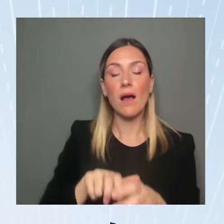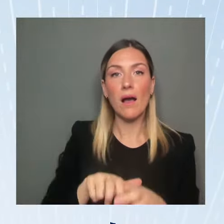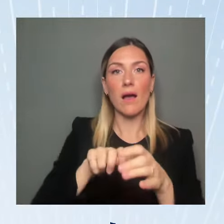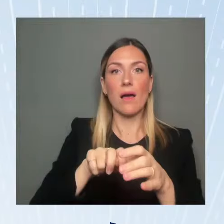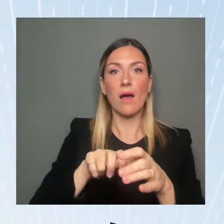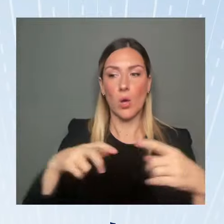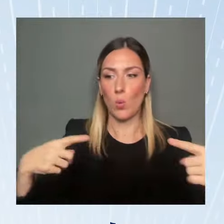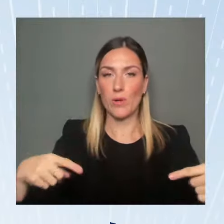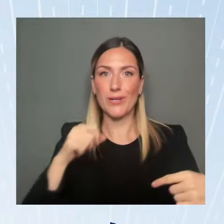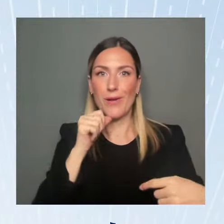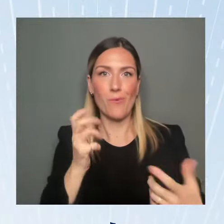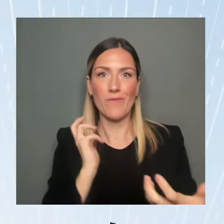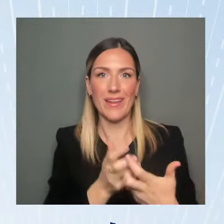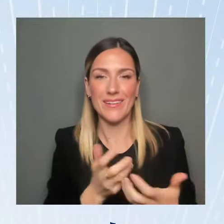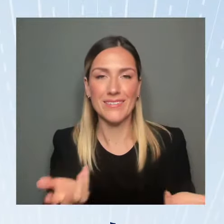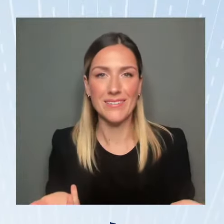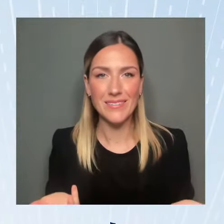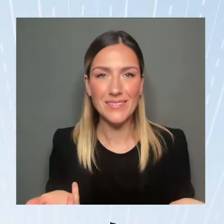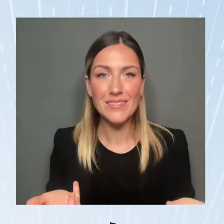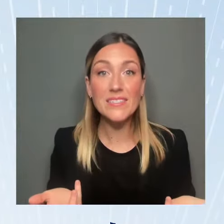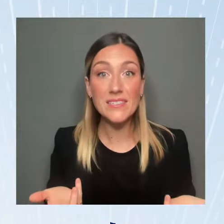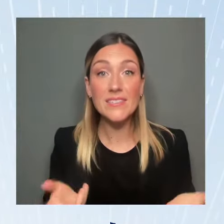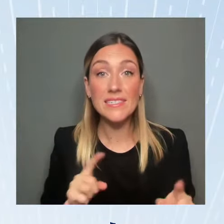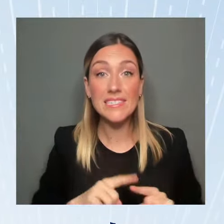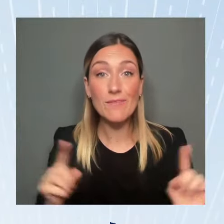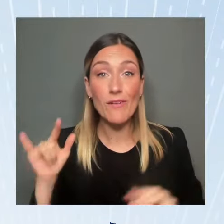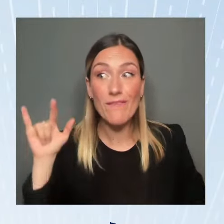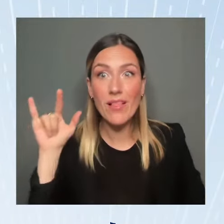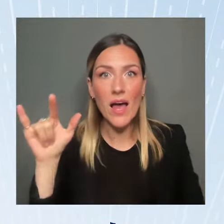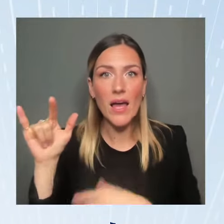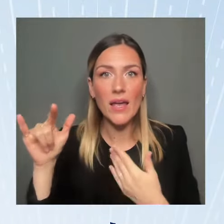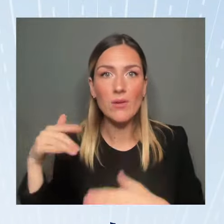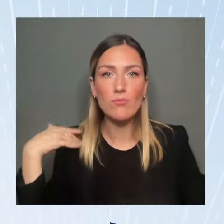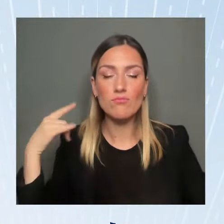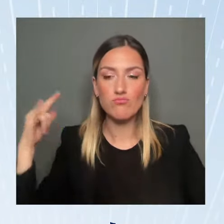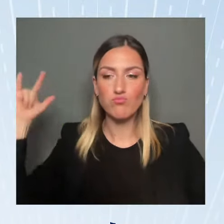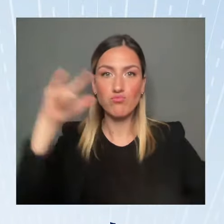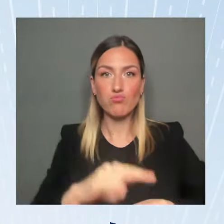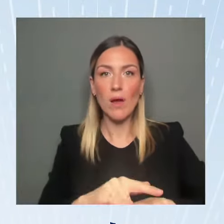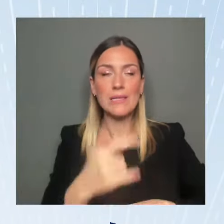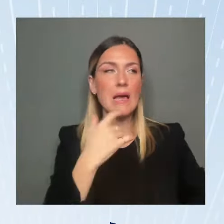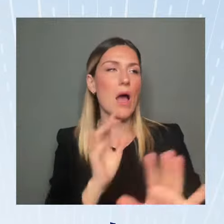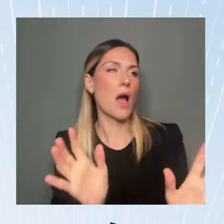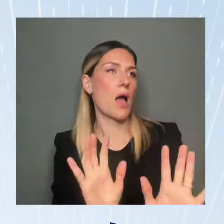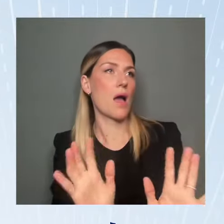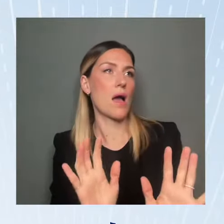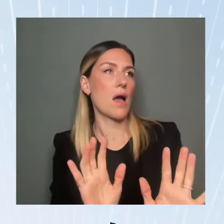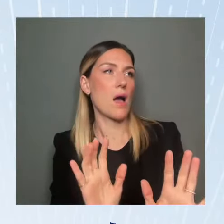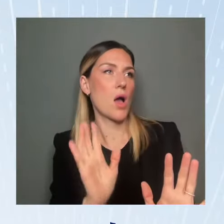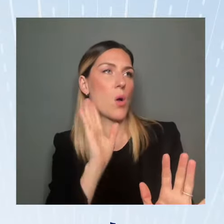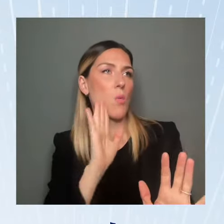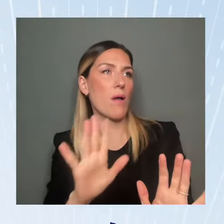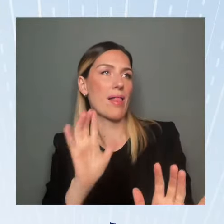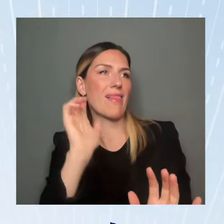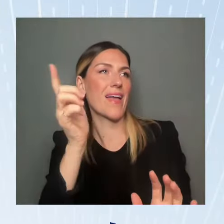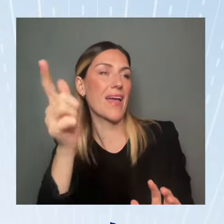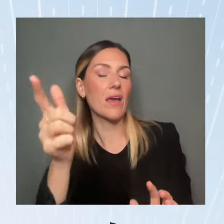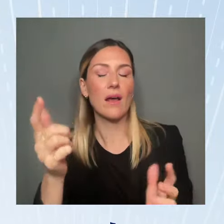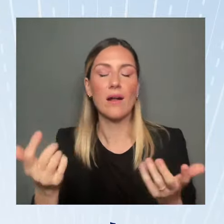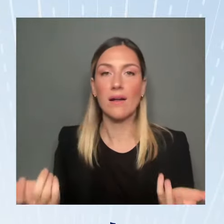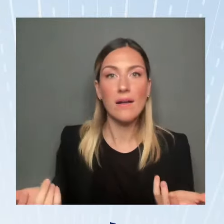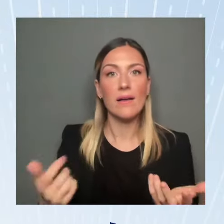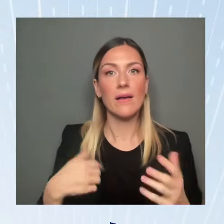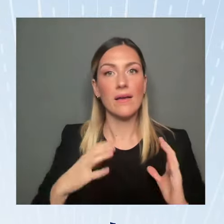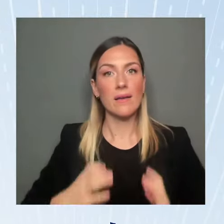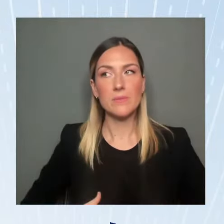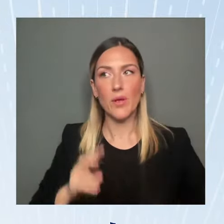wheelchair won't fit. And it gets put on a different flight, and when you land at the other end, they're like, oh, your wheelchair is going to catch up with you. So this is a way for the consumer to